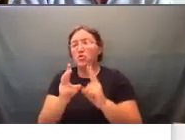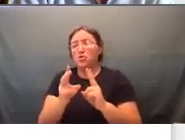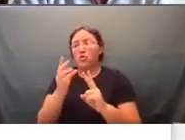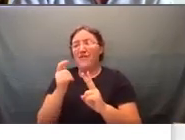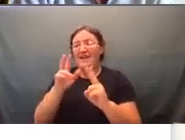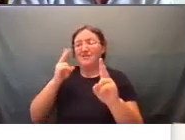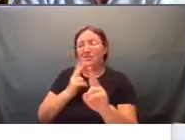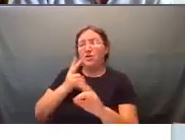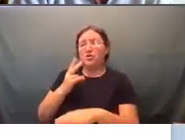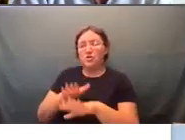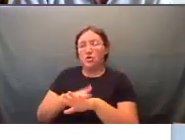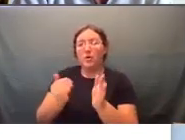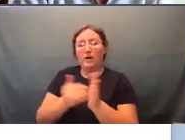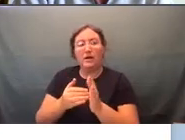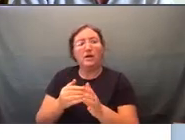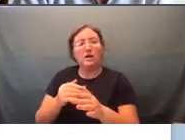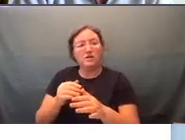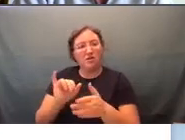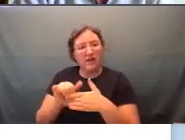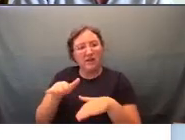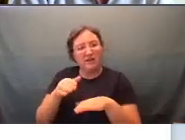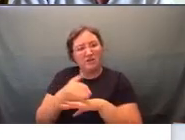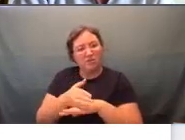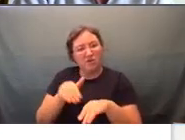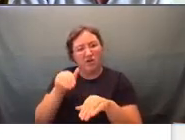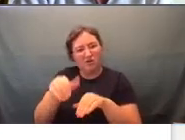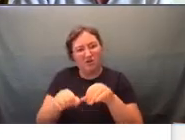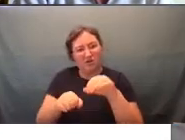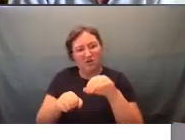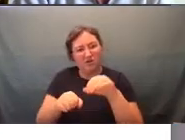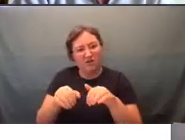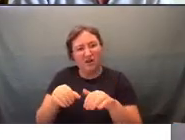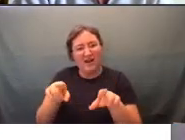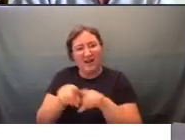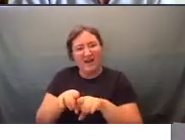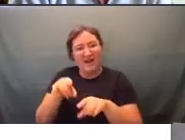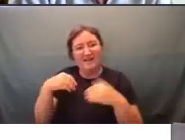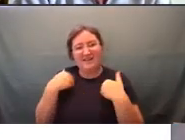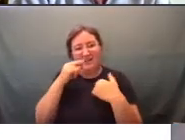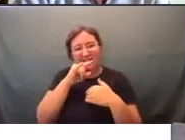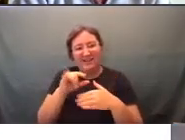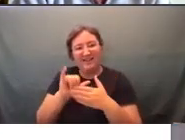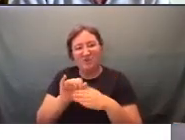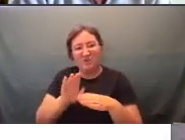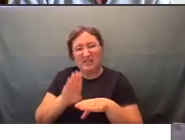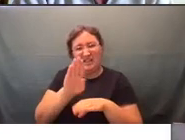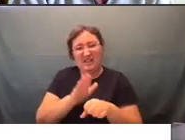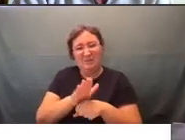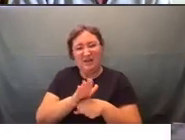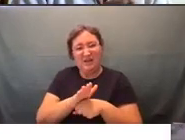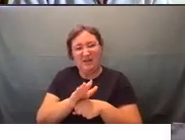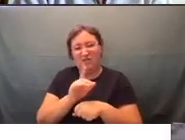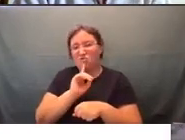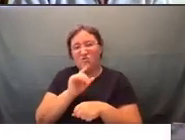wood, and it is straight up and down. As a little kid, it was just steep enough that it wasn't